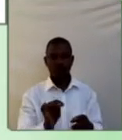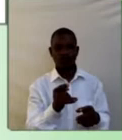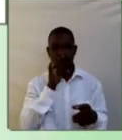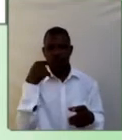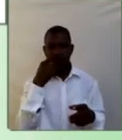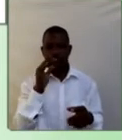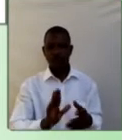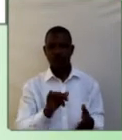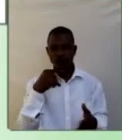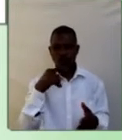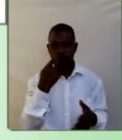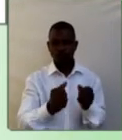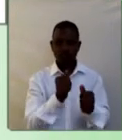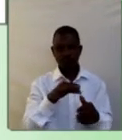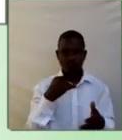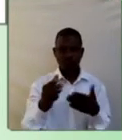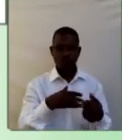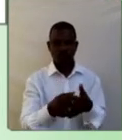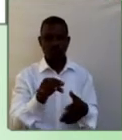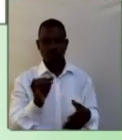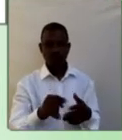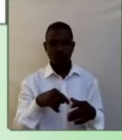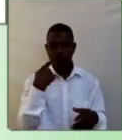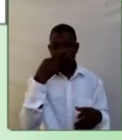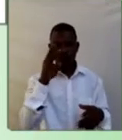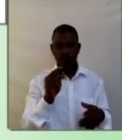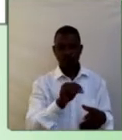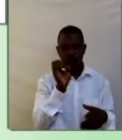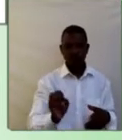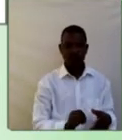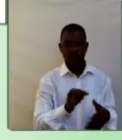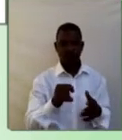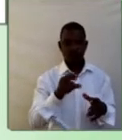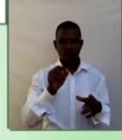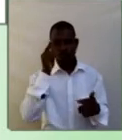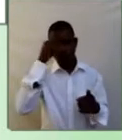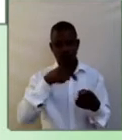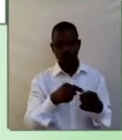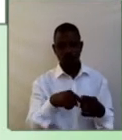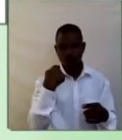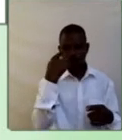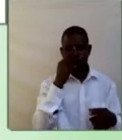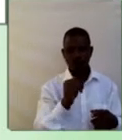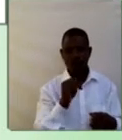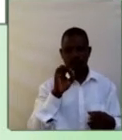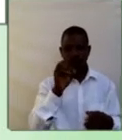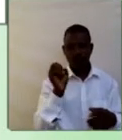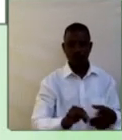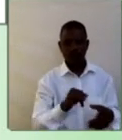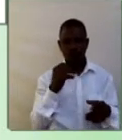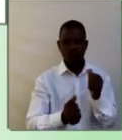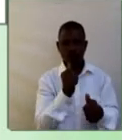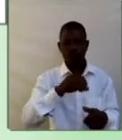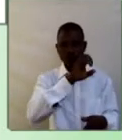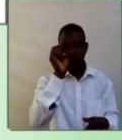whoever, whichever, whatever, whosoever. Objective, whomever,